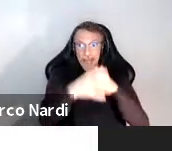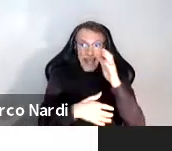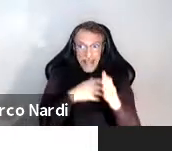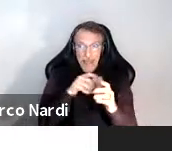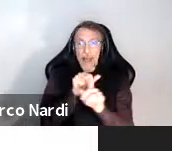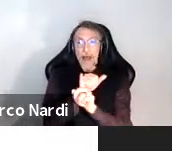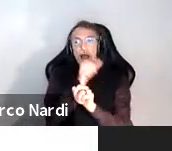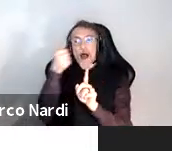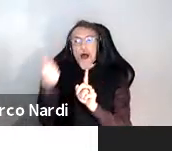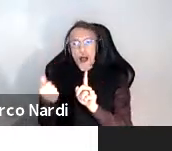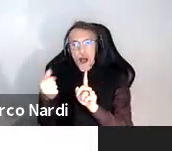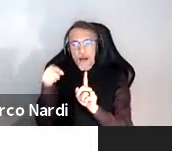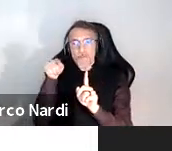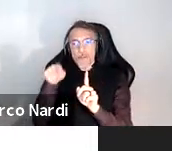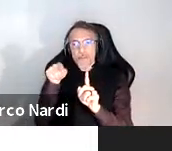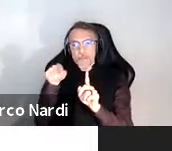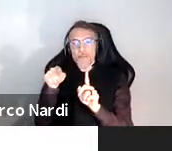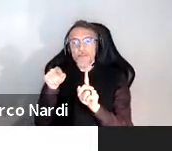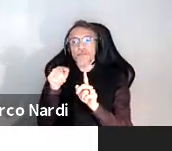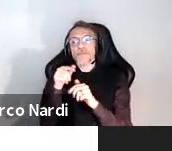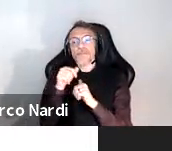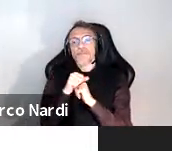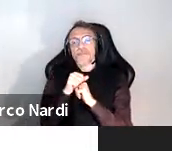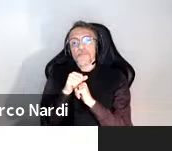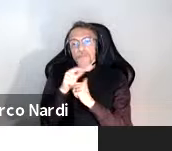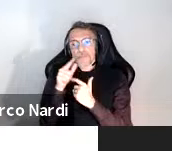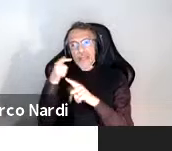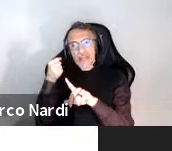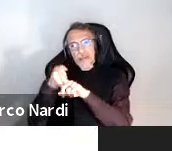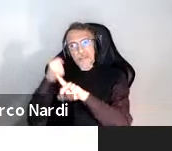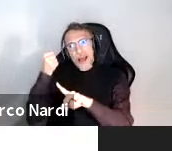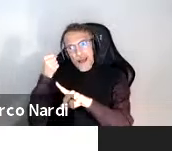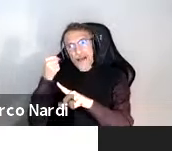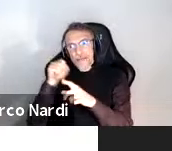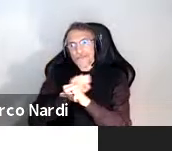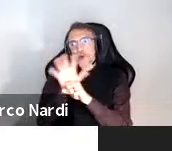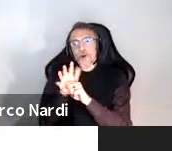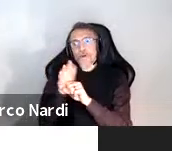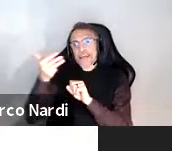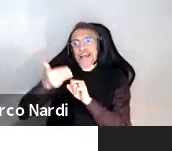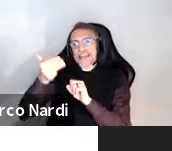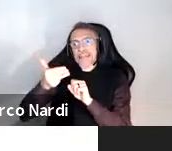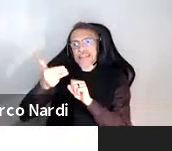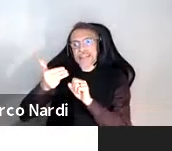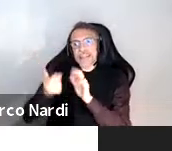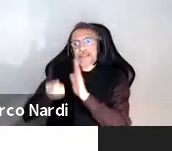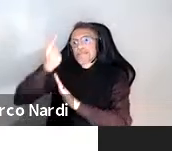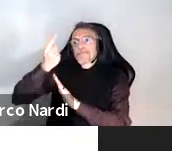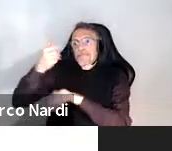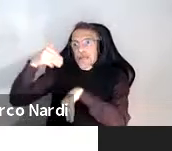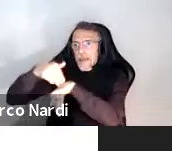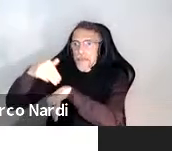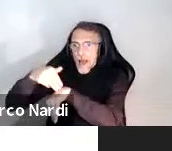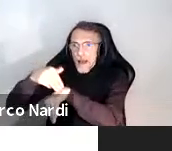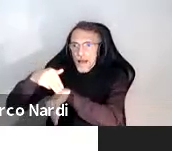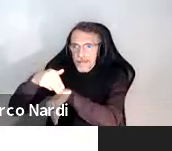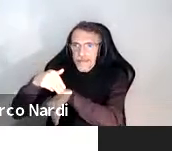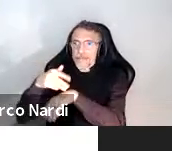later talk about the impact of the COVID-19 on the economies